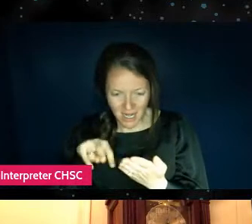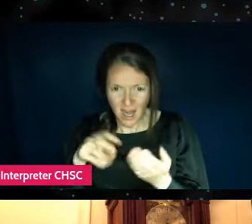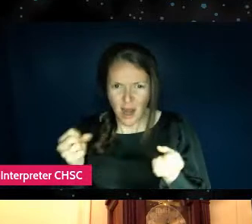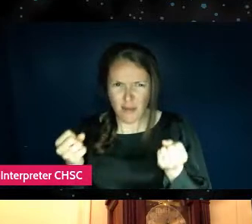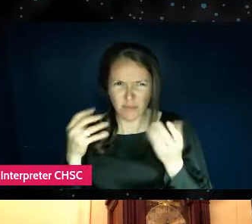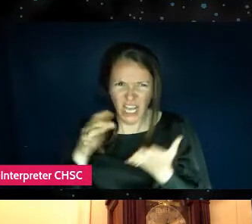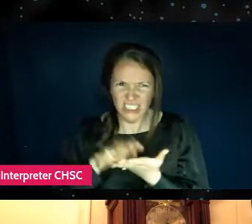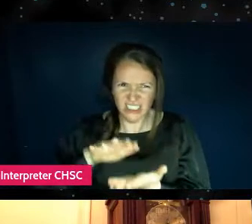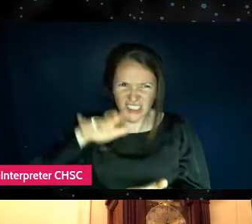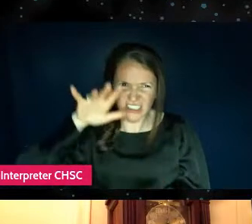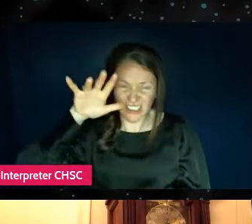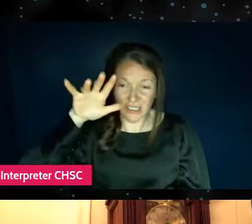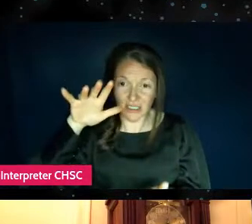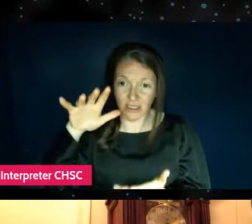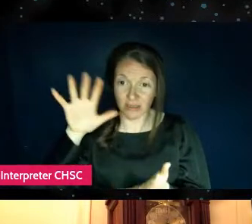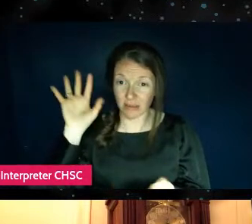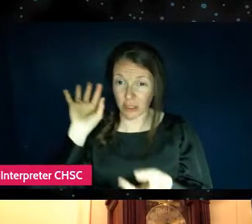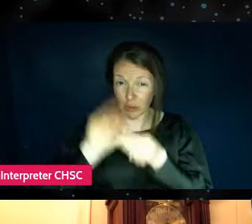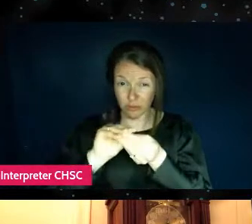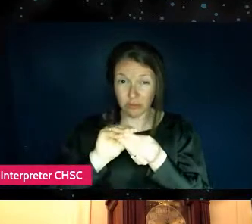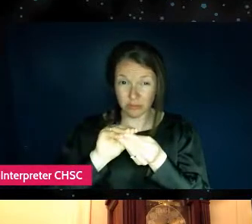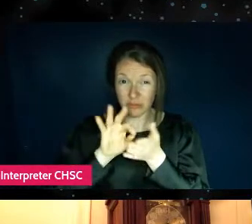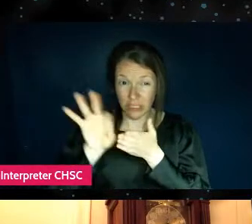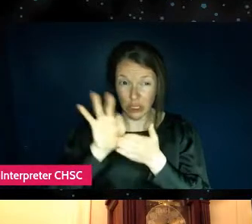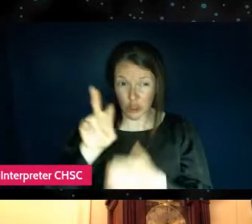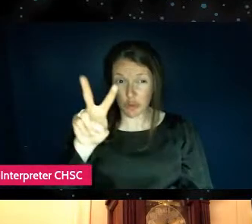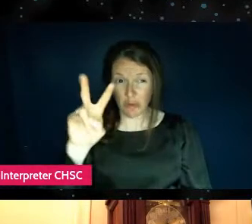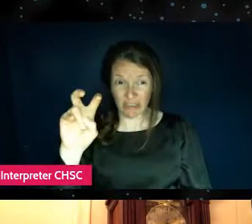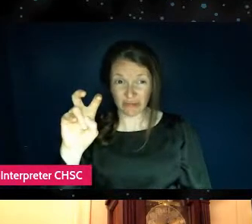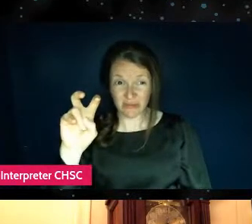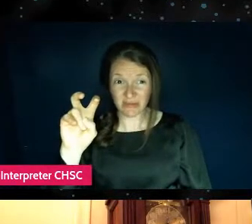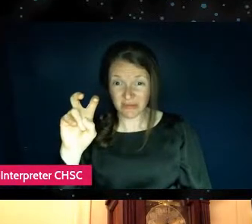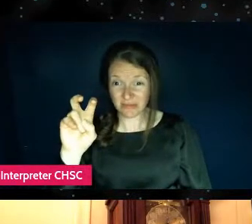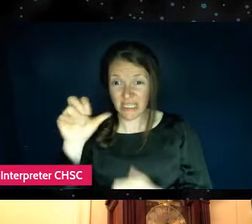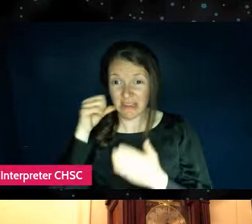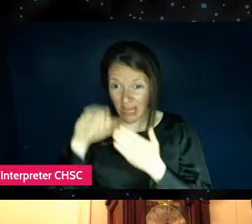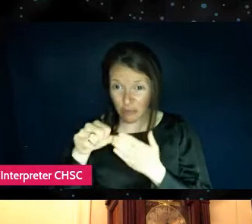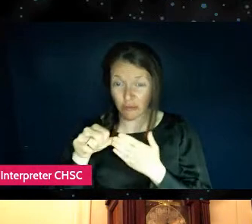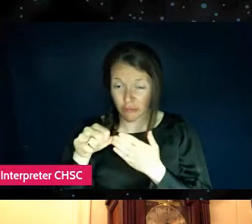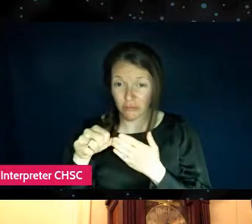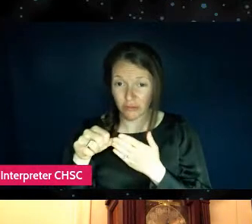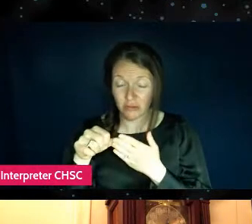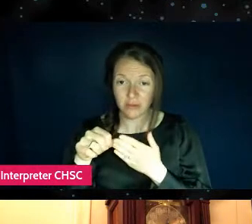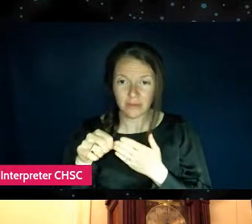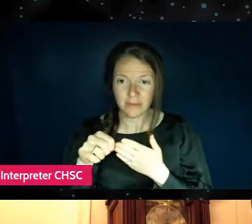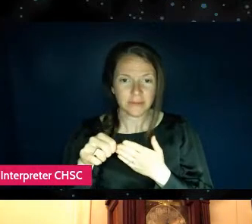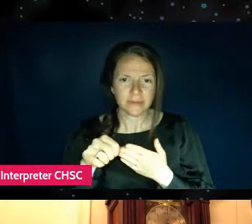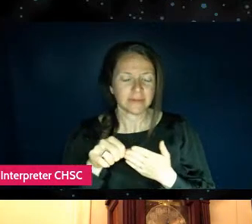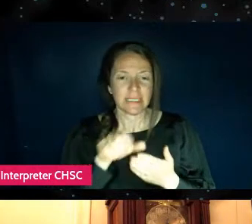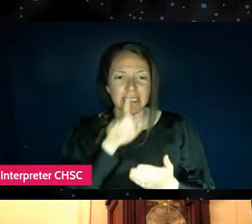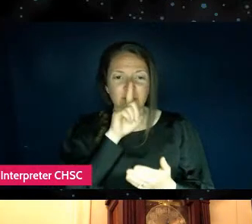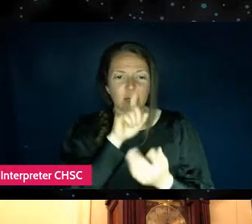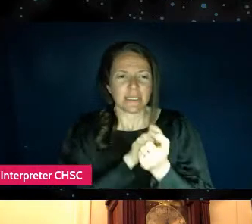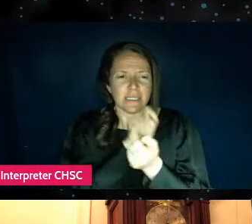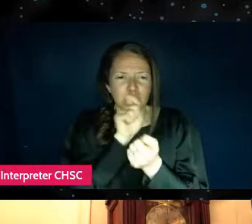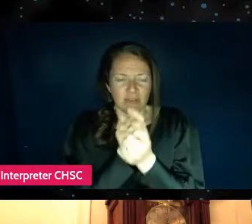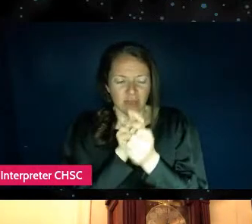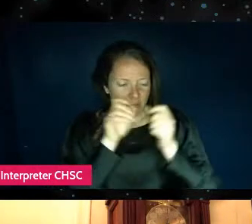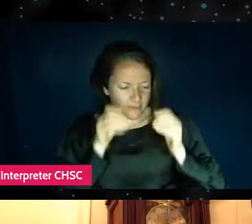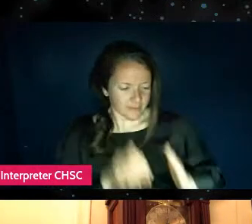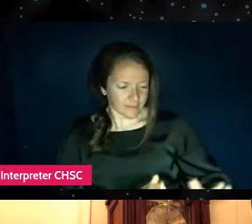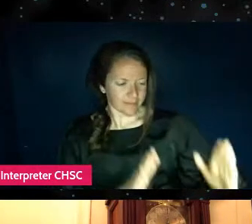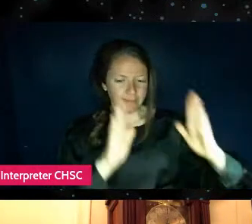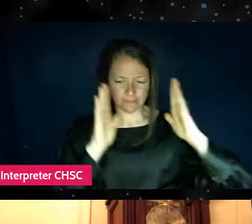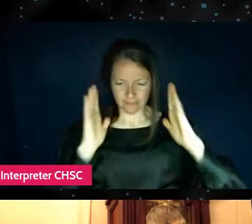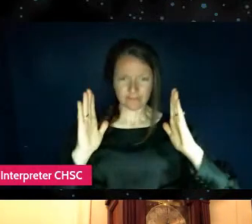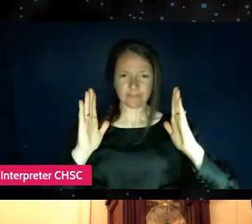I mean, there's almost, I think, 200 letters in total. And they are this very specific window into a